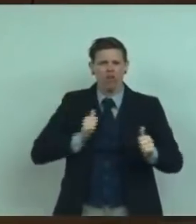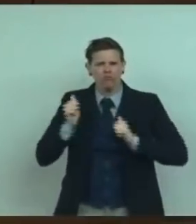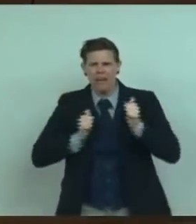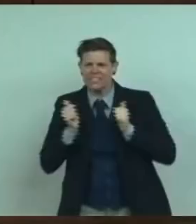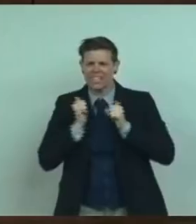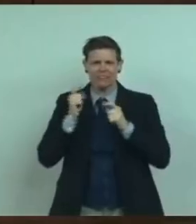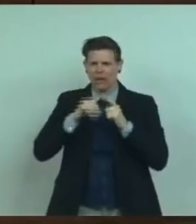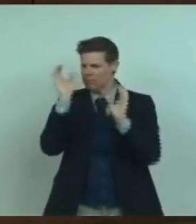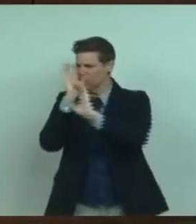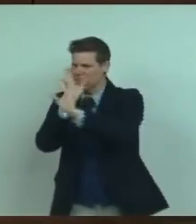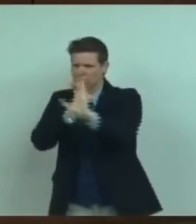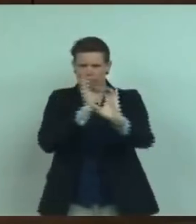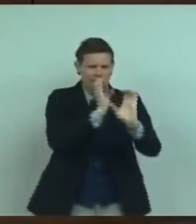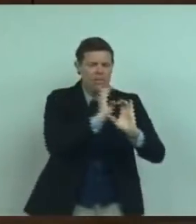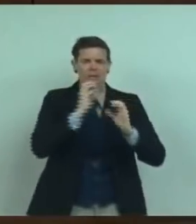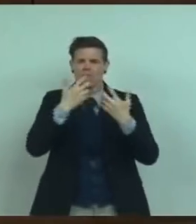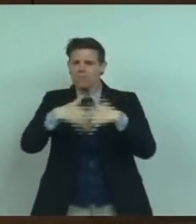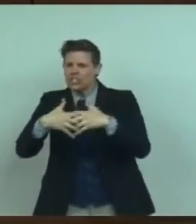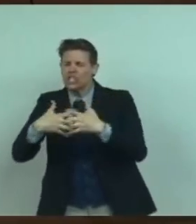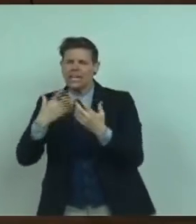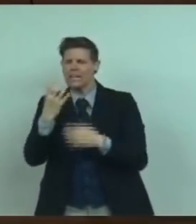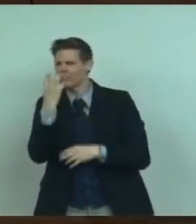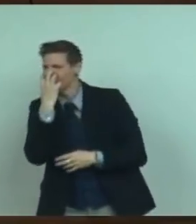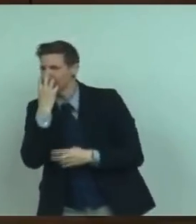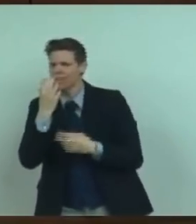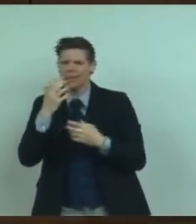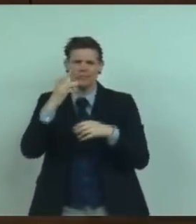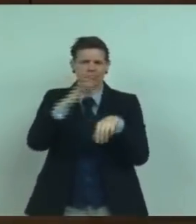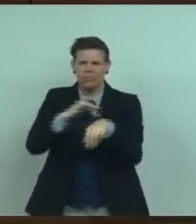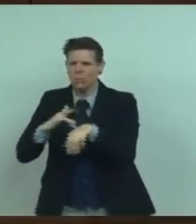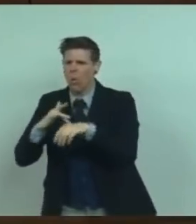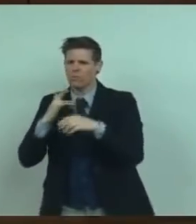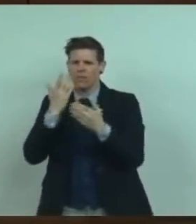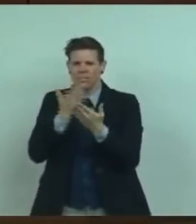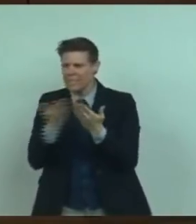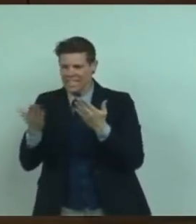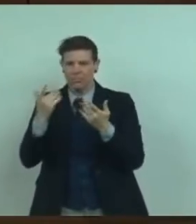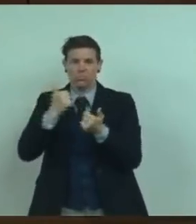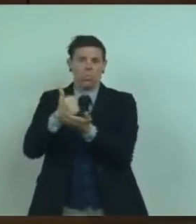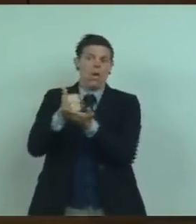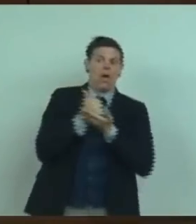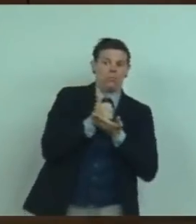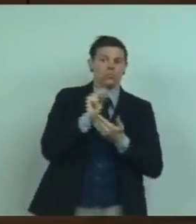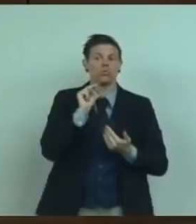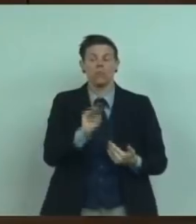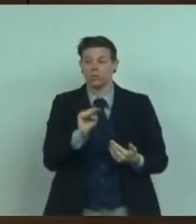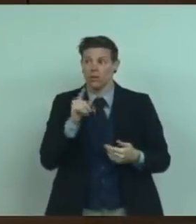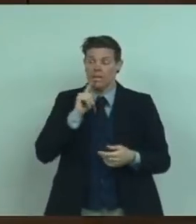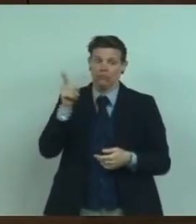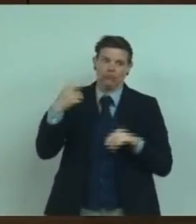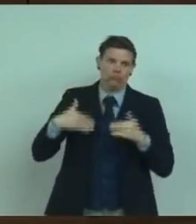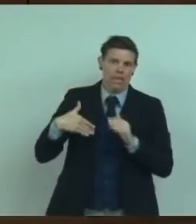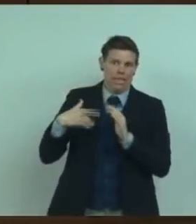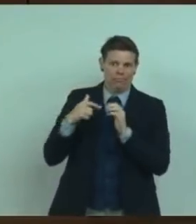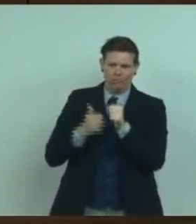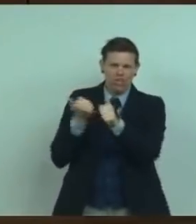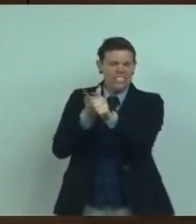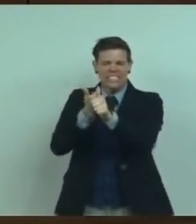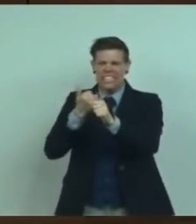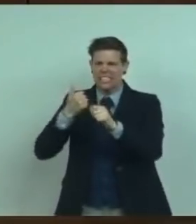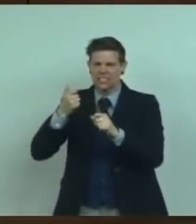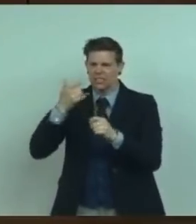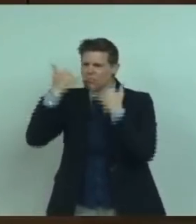donations to make them available to New Mexico. They've been quite aggressive in making sure that we get this information out,